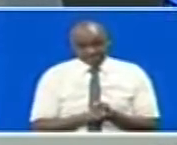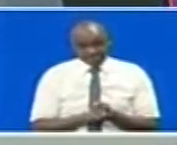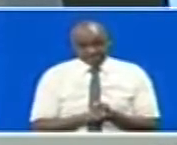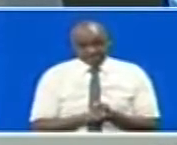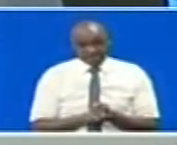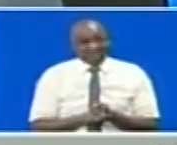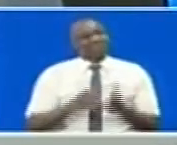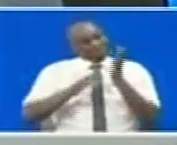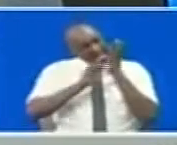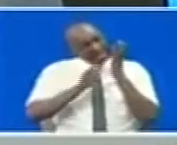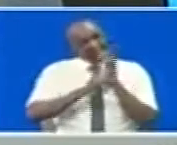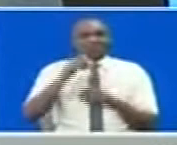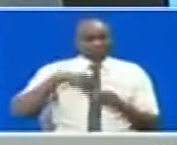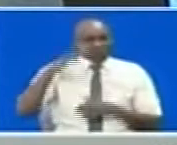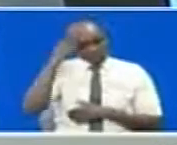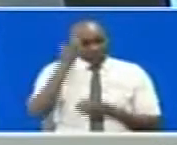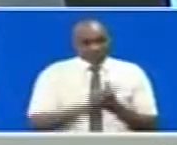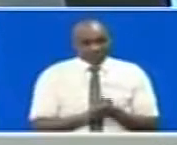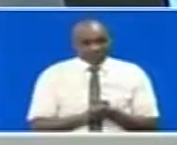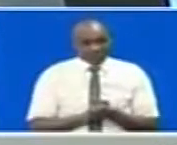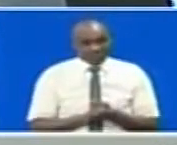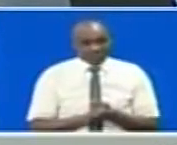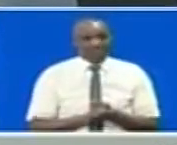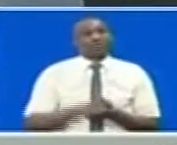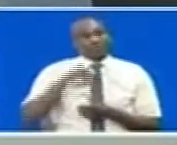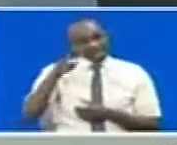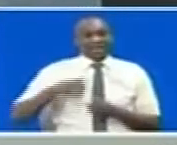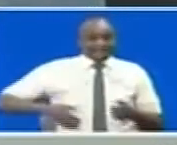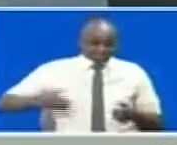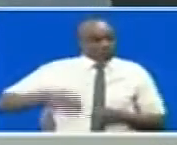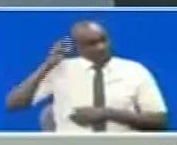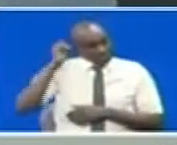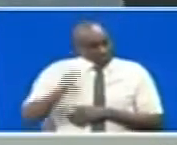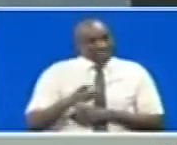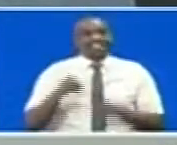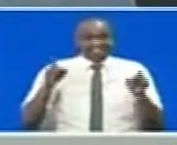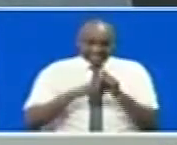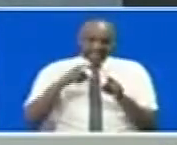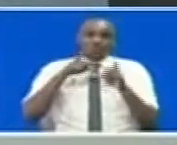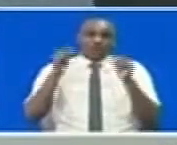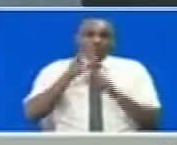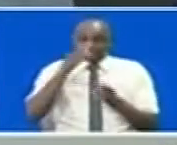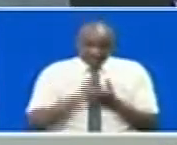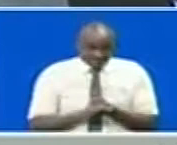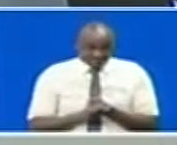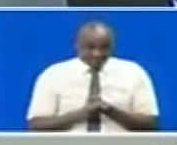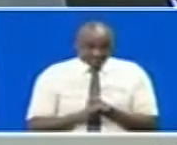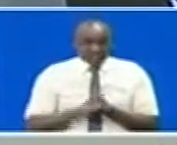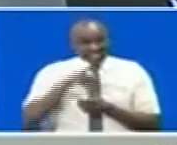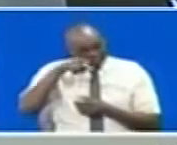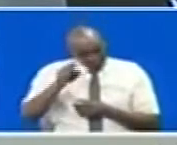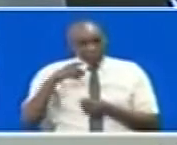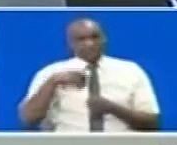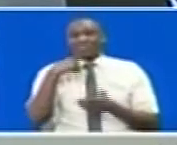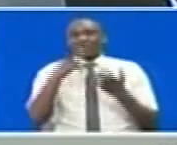quite prominent in this country as part of those Pangani Six. Moses Kuria, who was acquitted over those statements that he made, they were widely